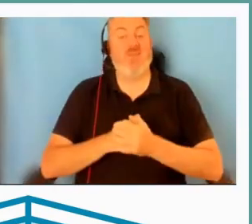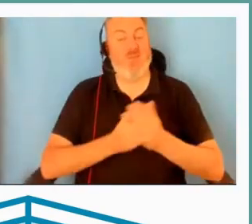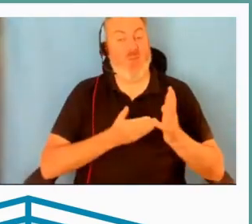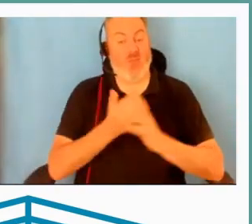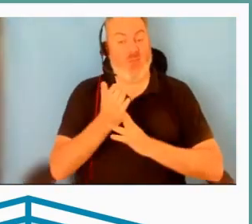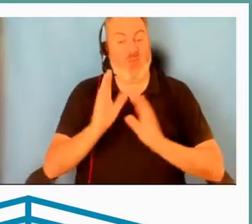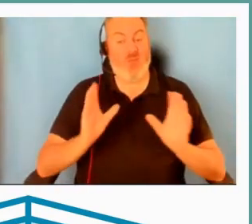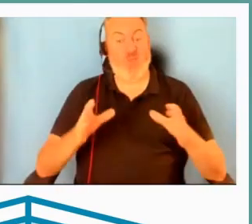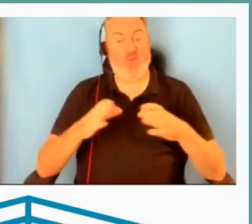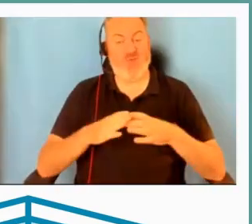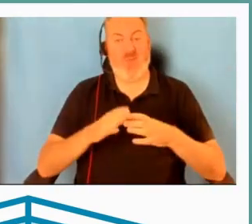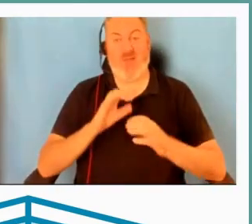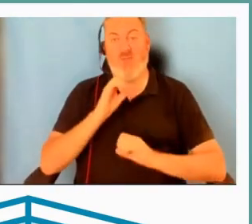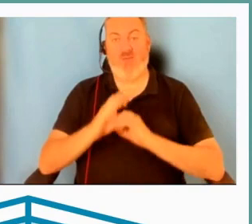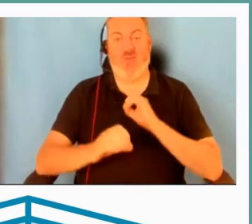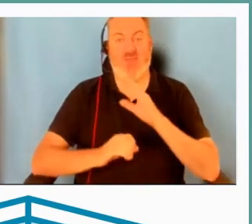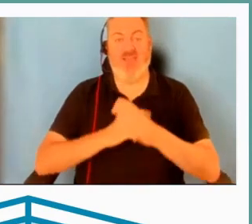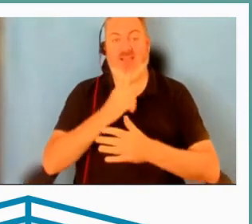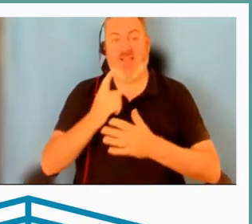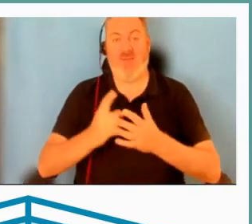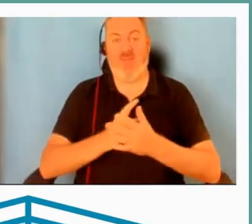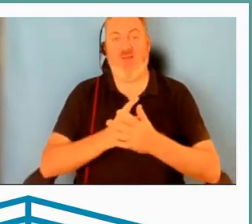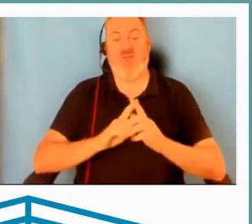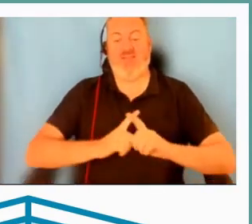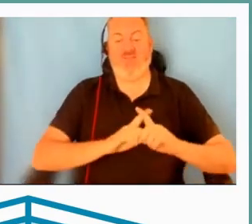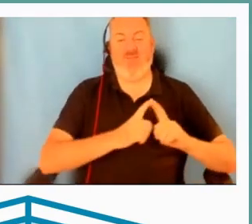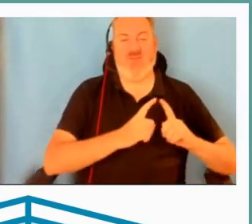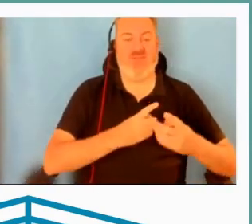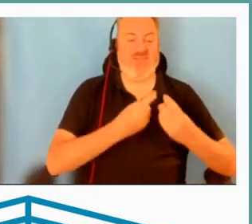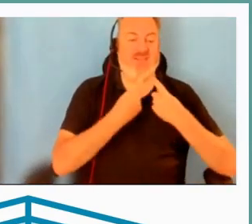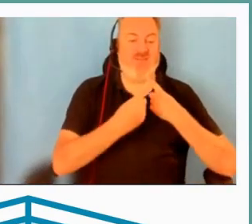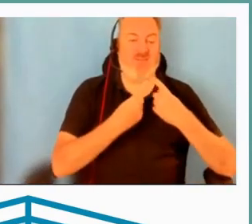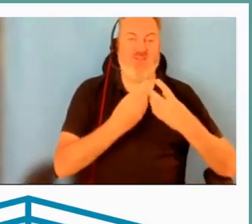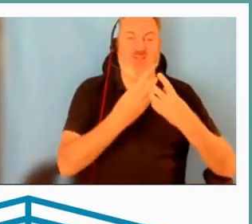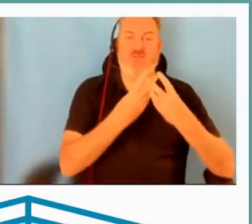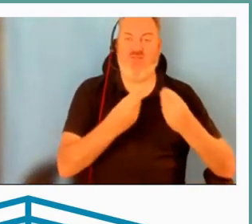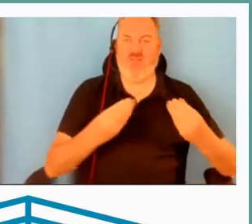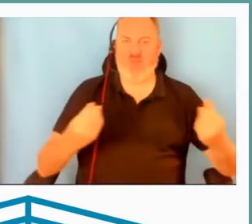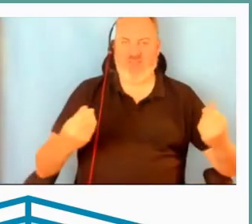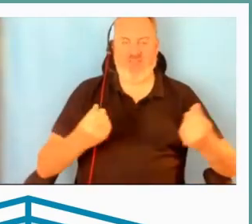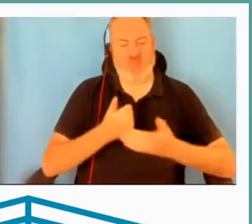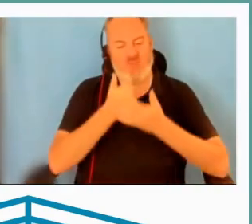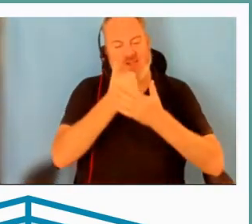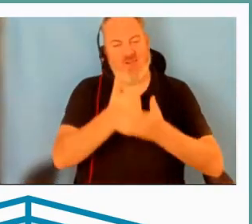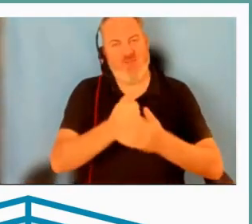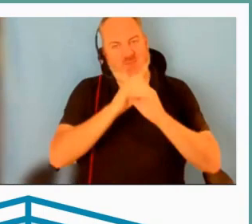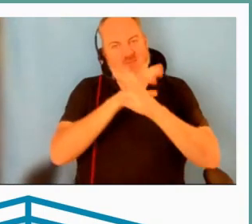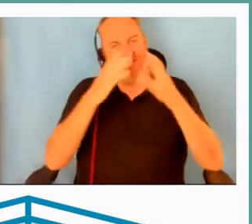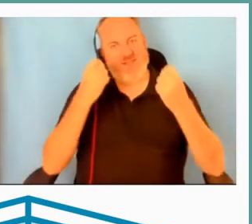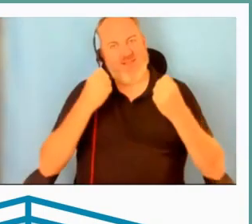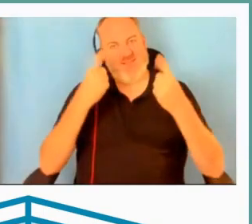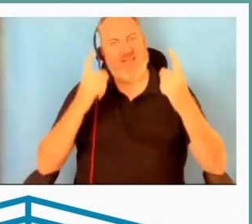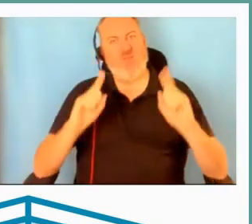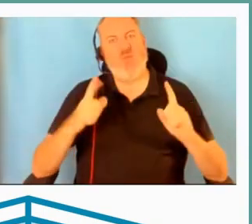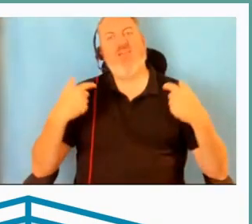workshop, I'll be referencing various different resources, and you'll be able to access and find out about all these different